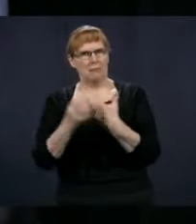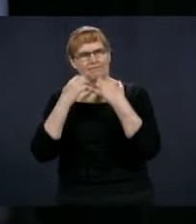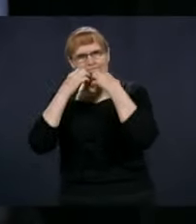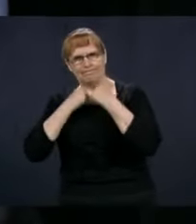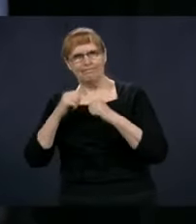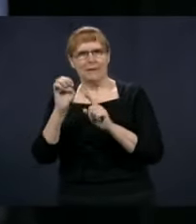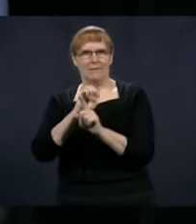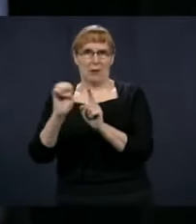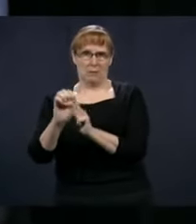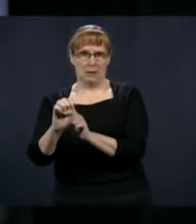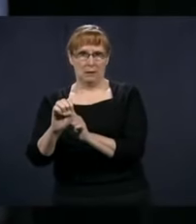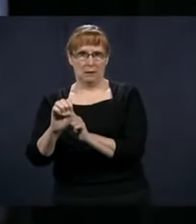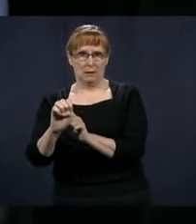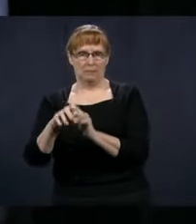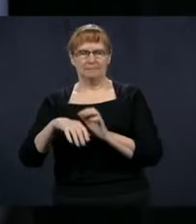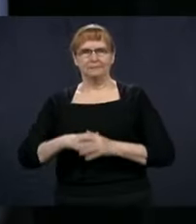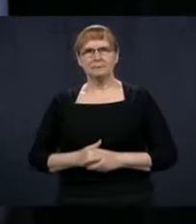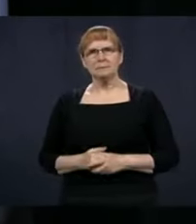very